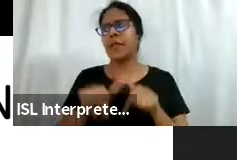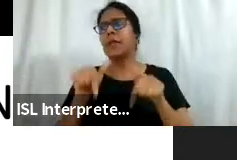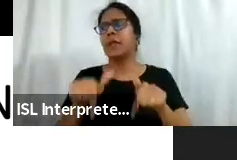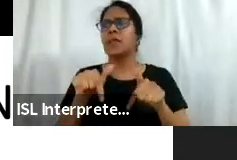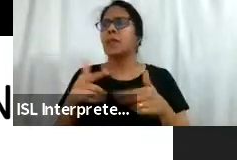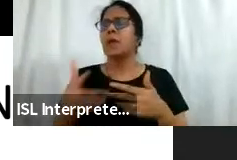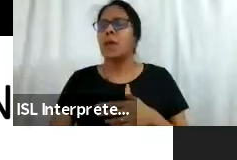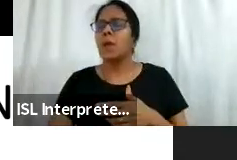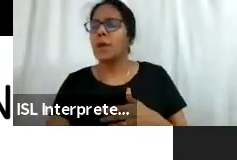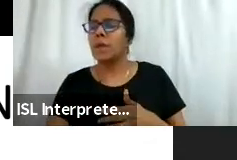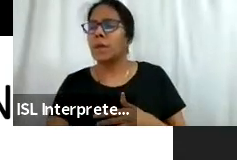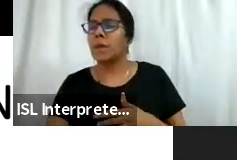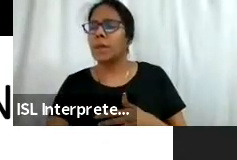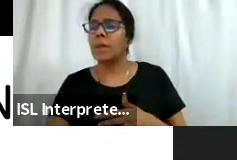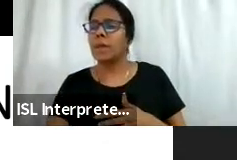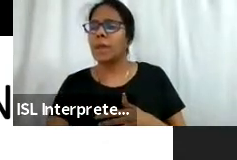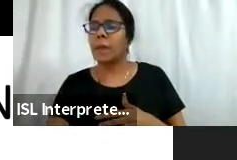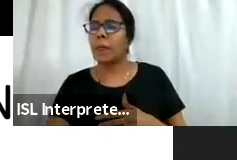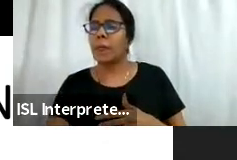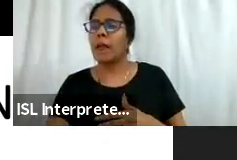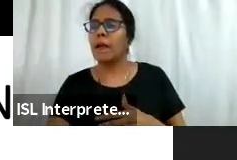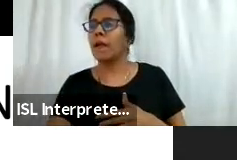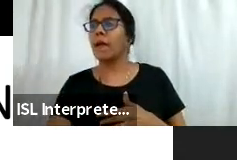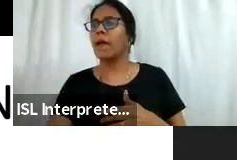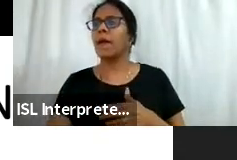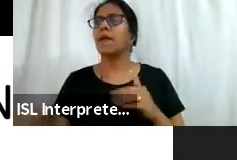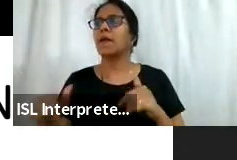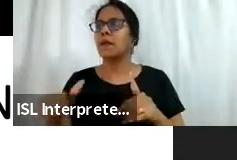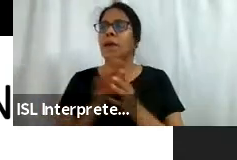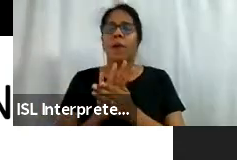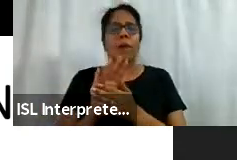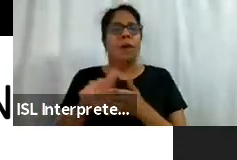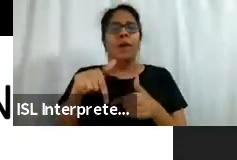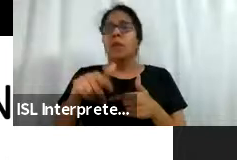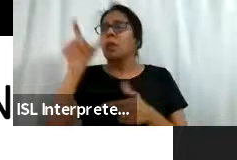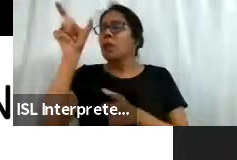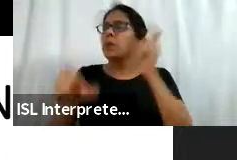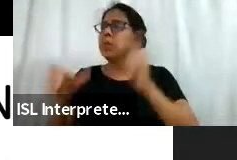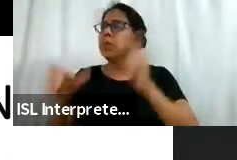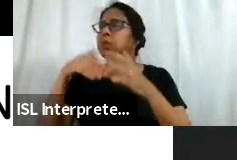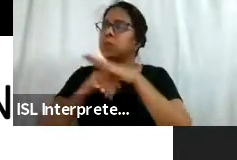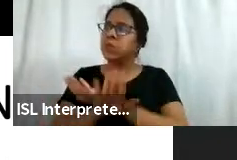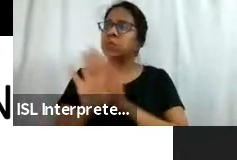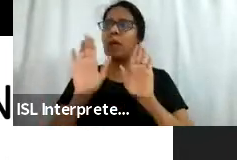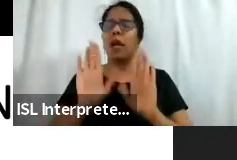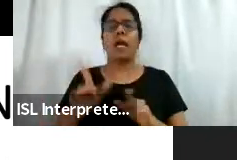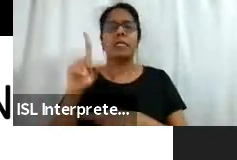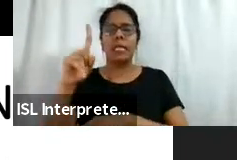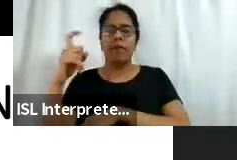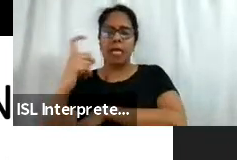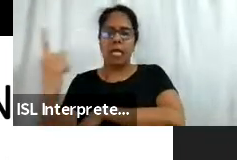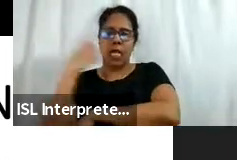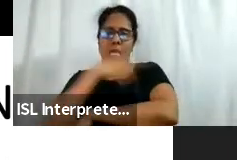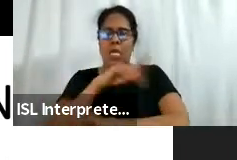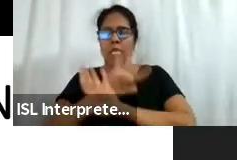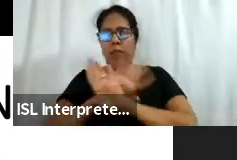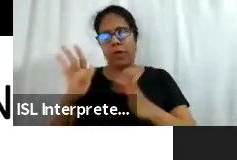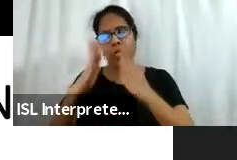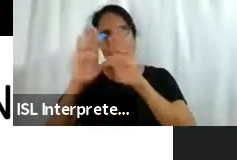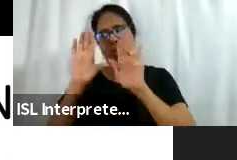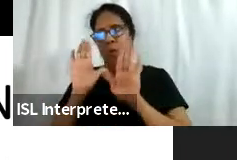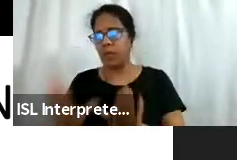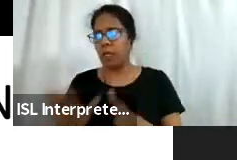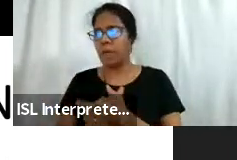isolation. It's not recommended that you need to be tested after your period of isolation is